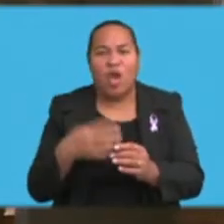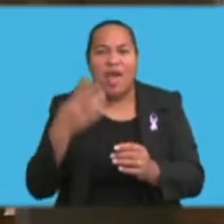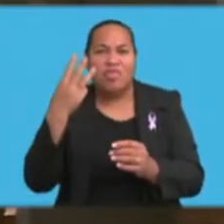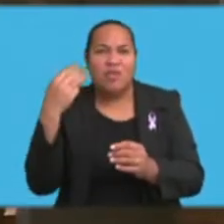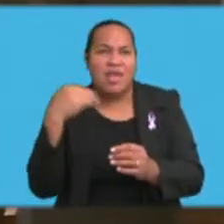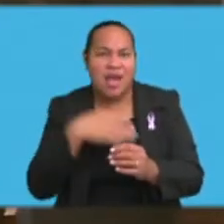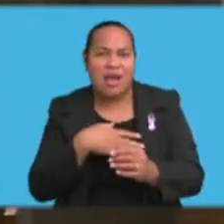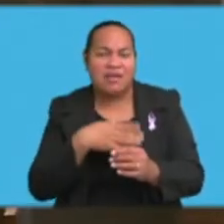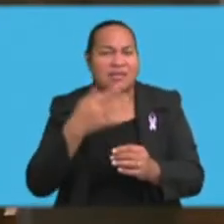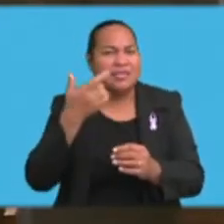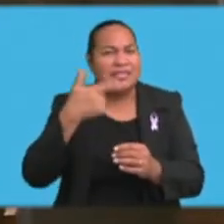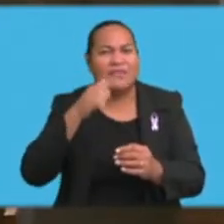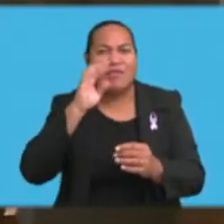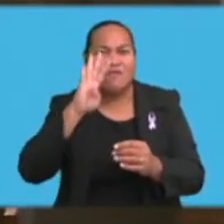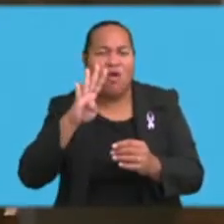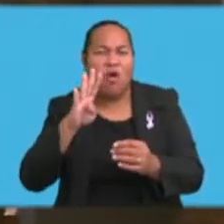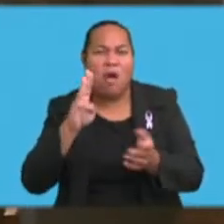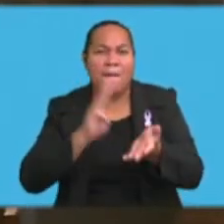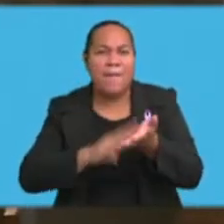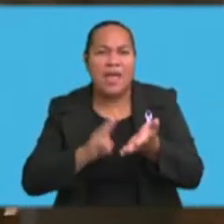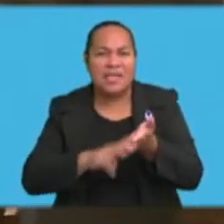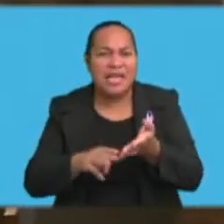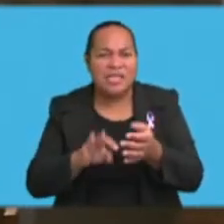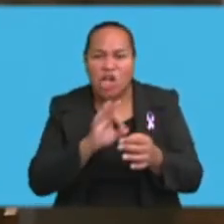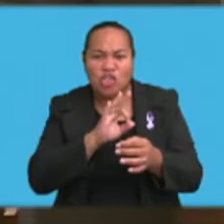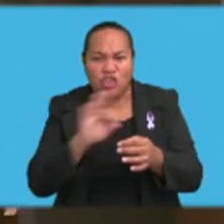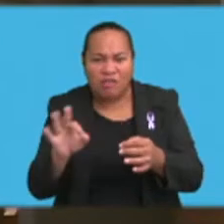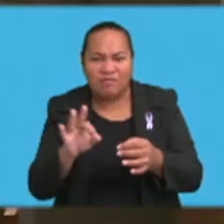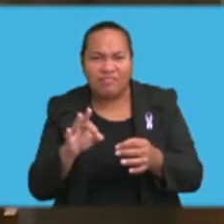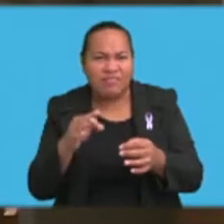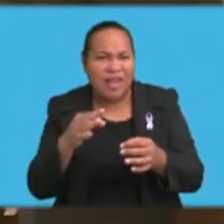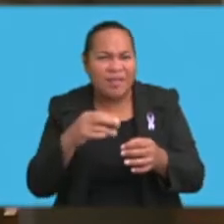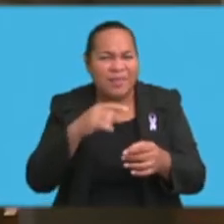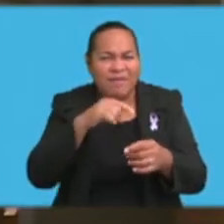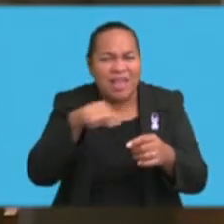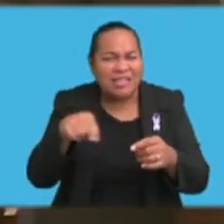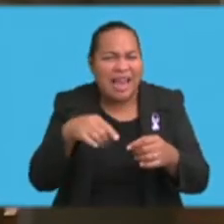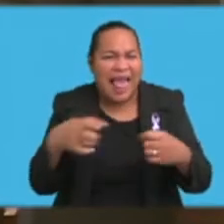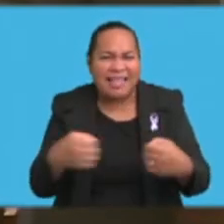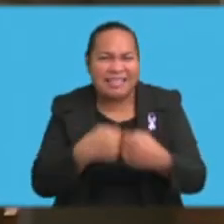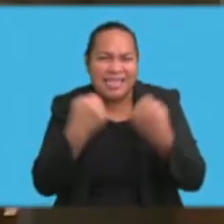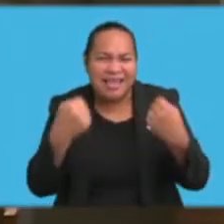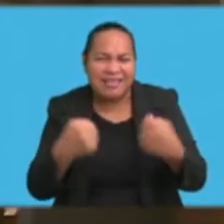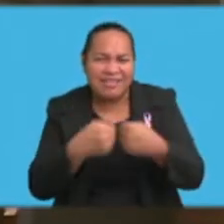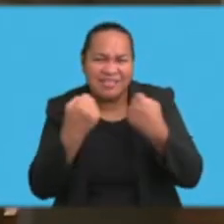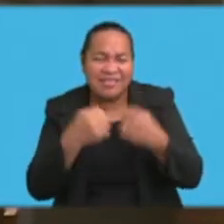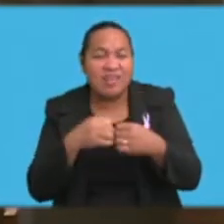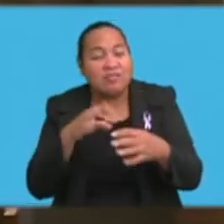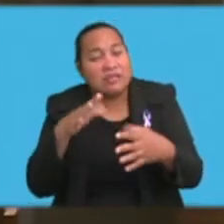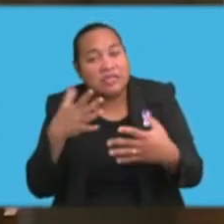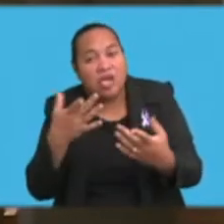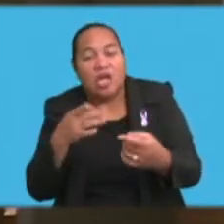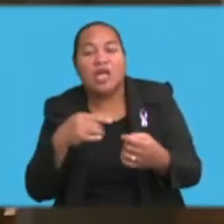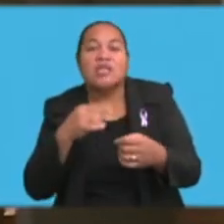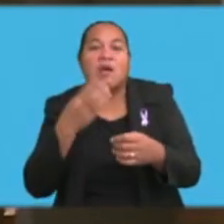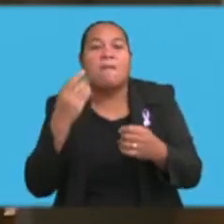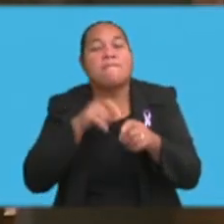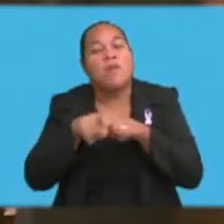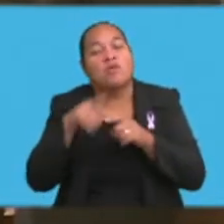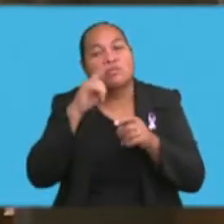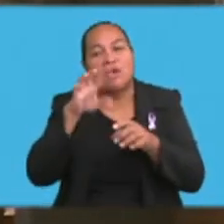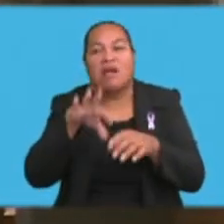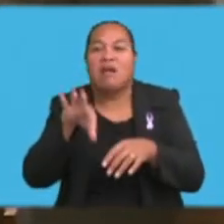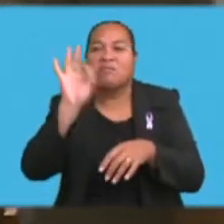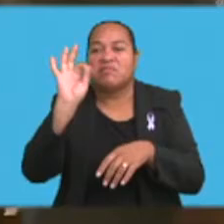million non-fatal work-related injuries and illnesses. Many of these then lead to extended absences from work,